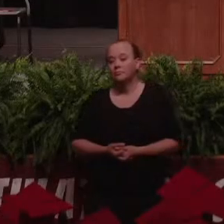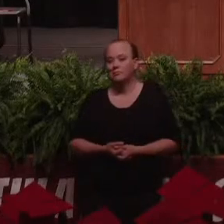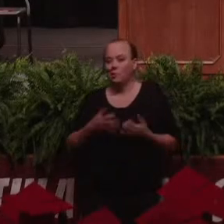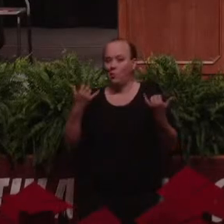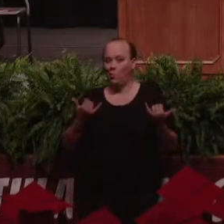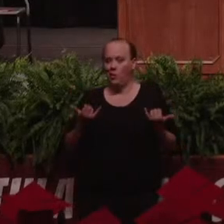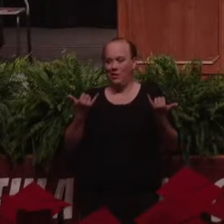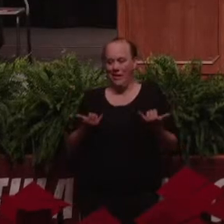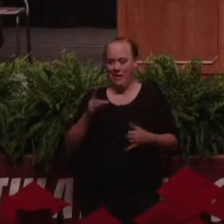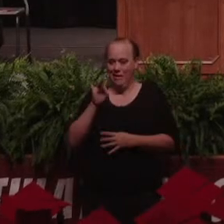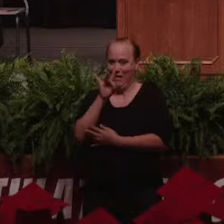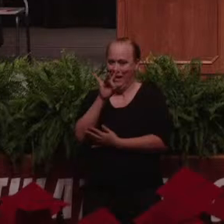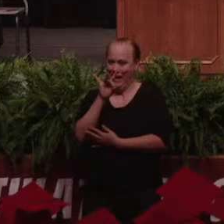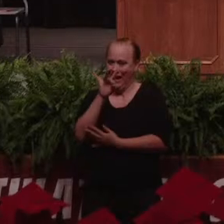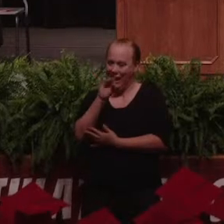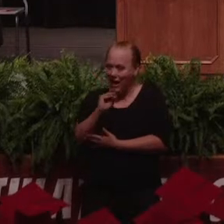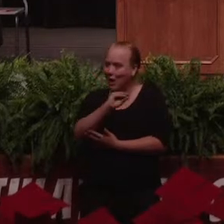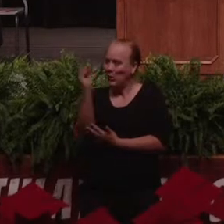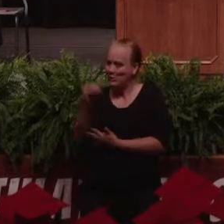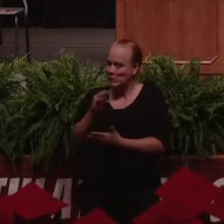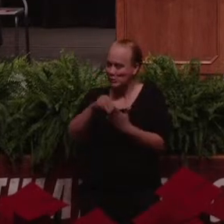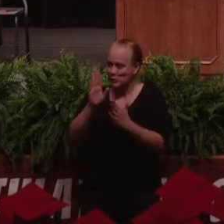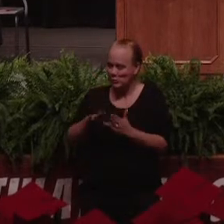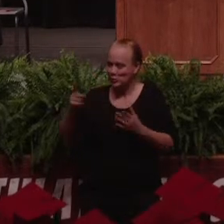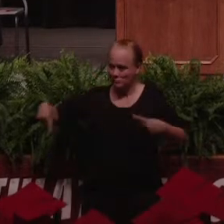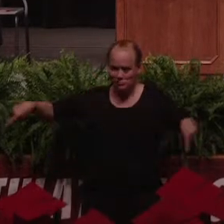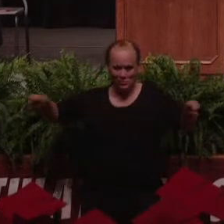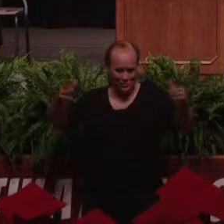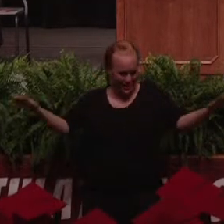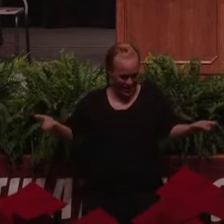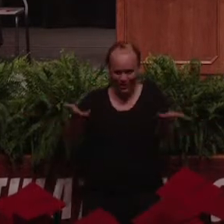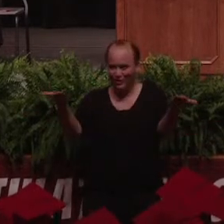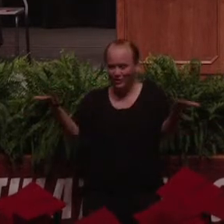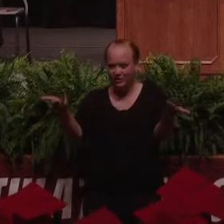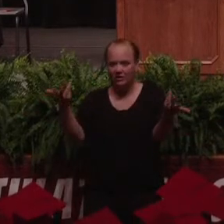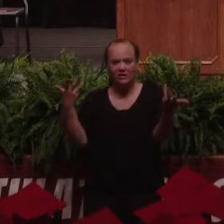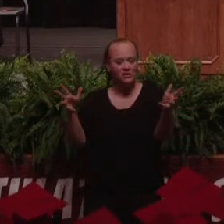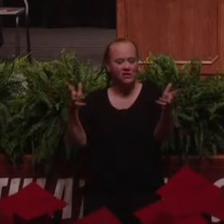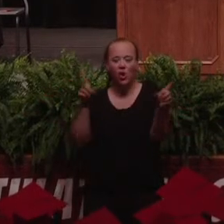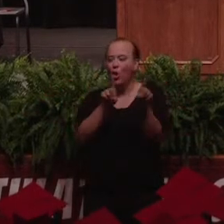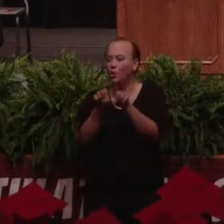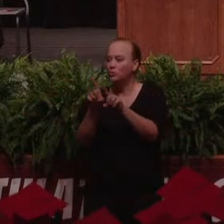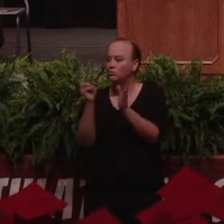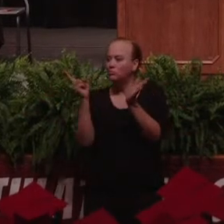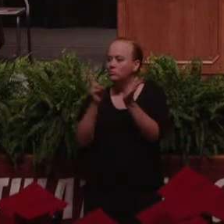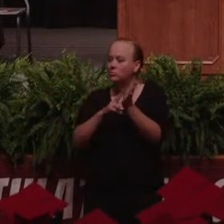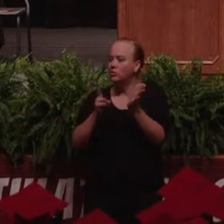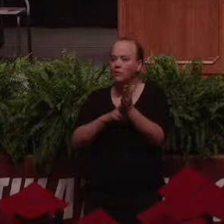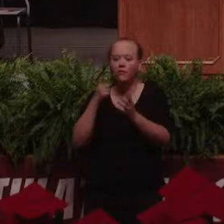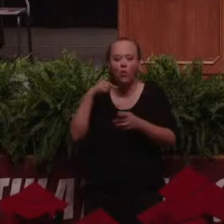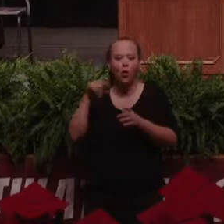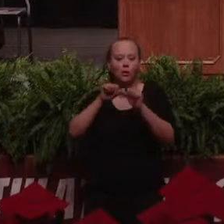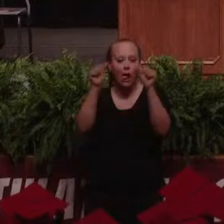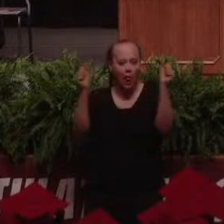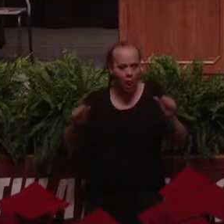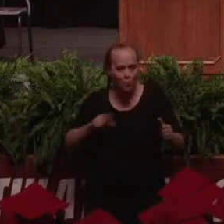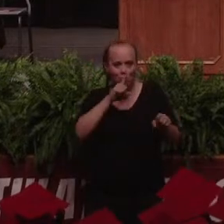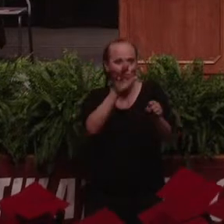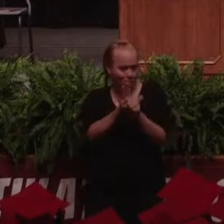Impressively, 80% of our students in the class of 2022 have also signed up for the Alamo Promise.